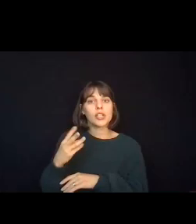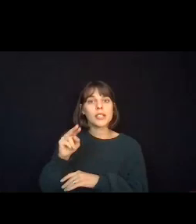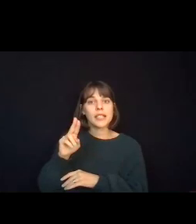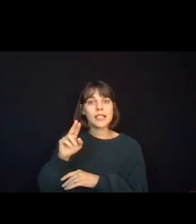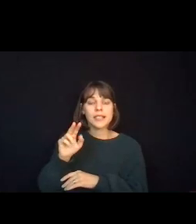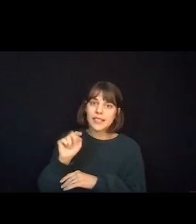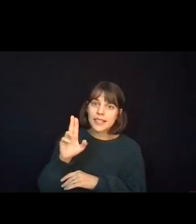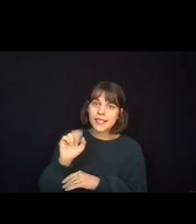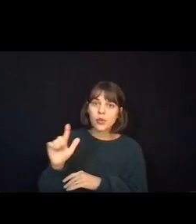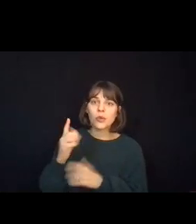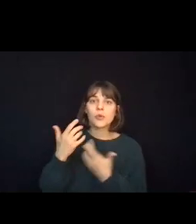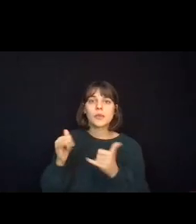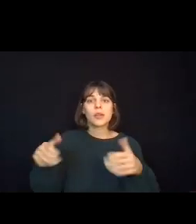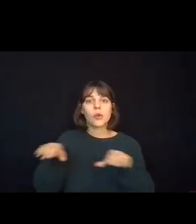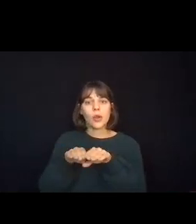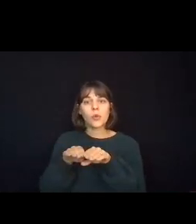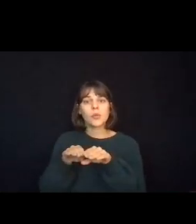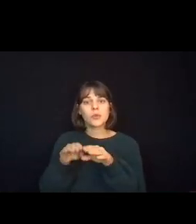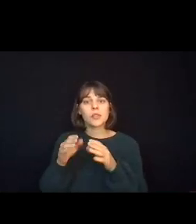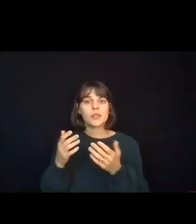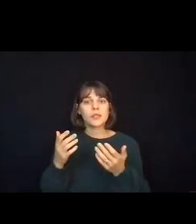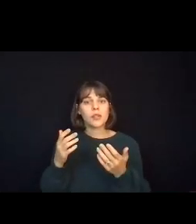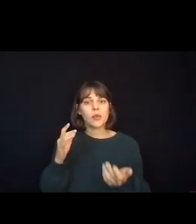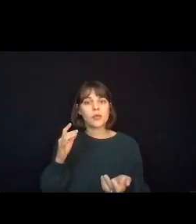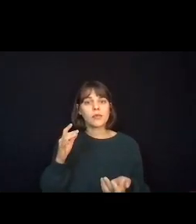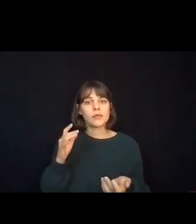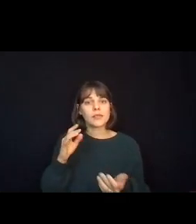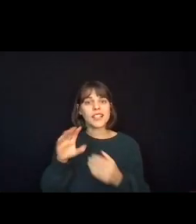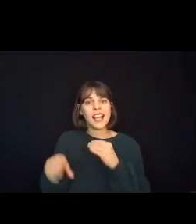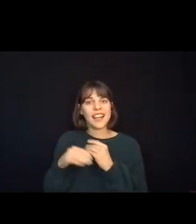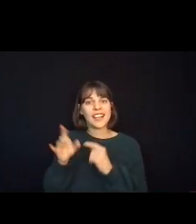is positive signs so far in terms of the return to rail ridership.